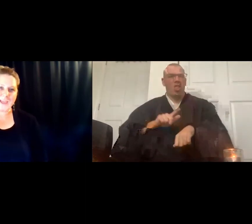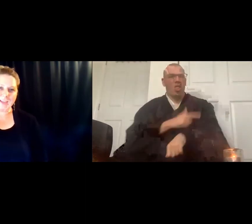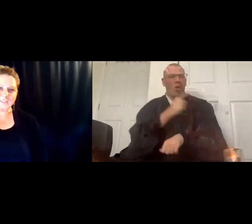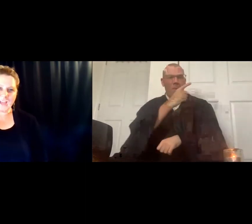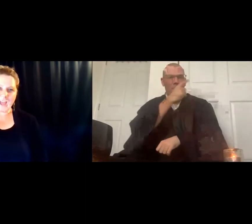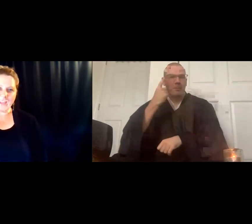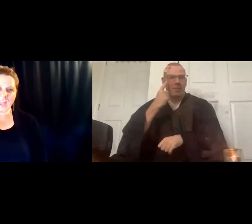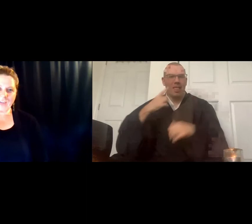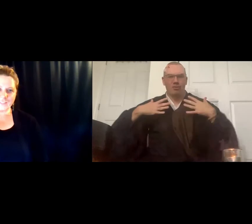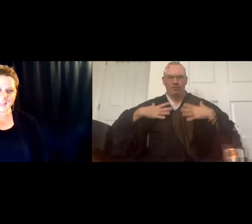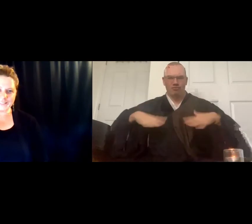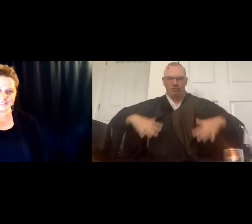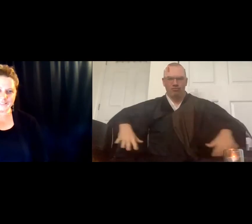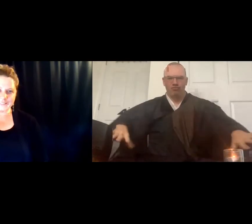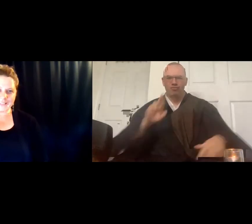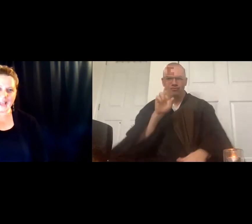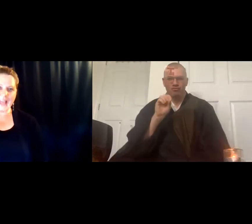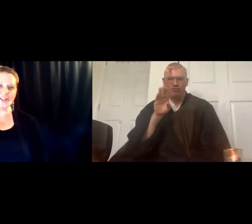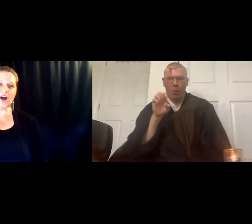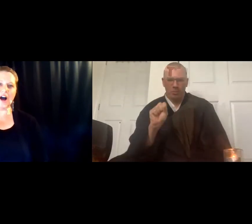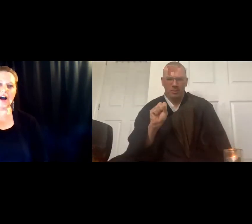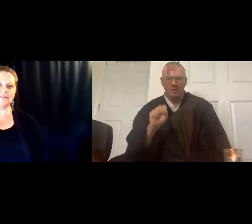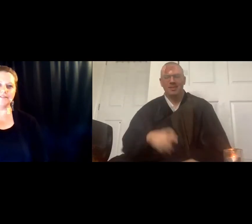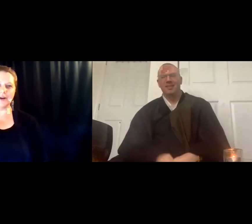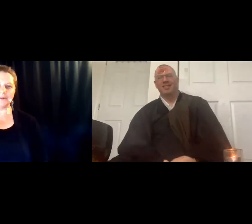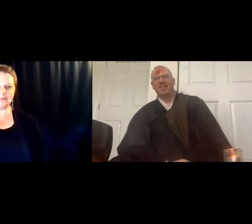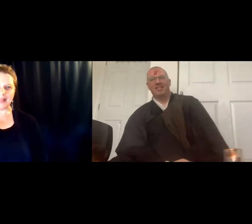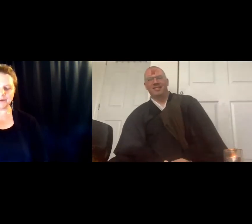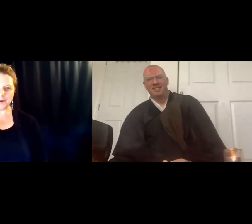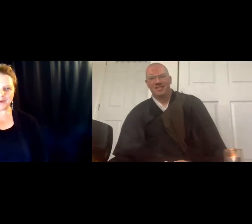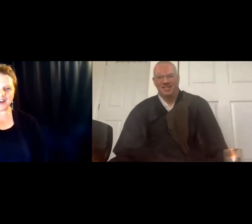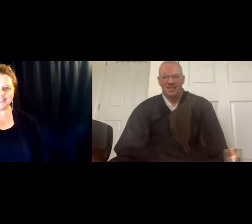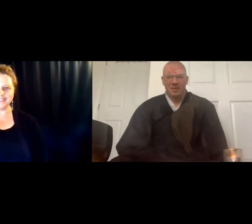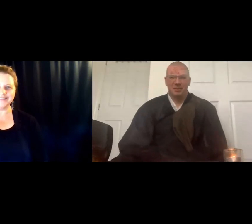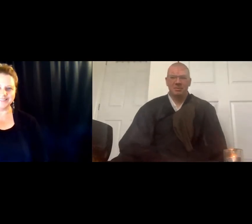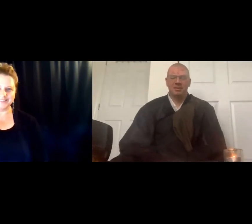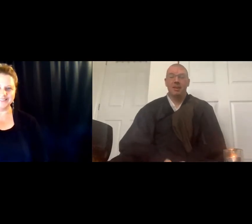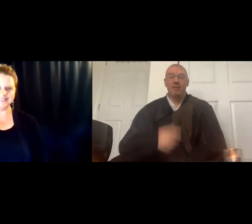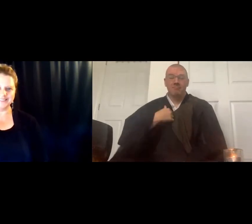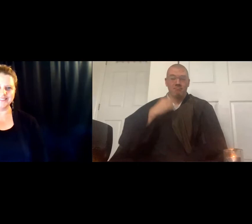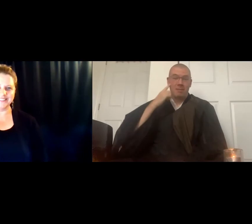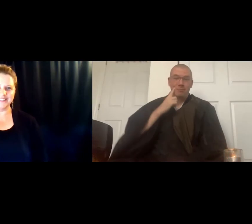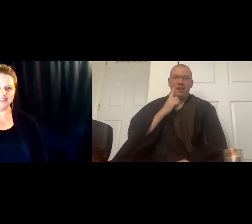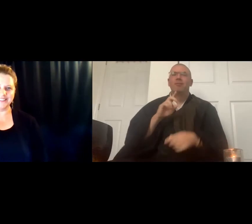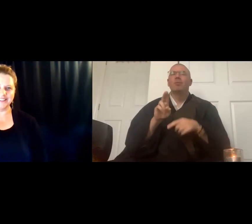white man. I have glasses. I have a long flowing black robe on.